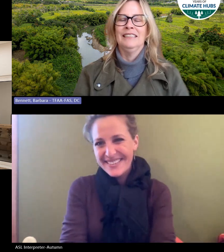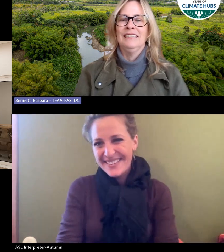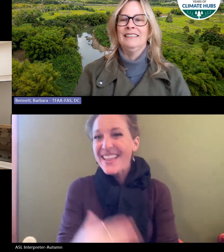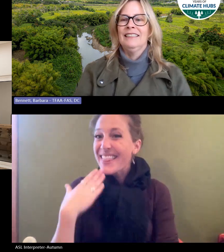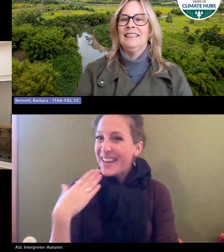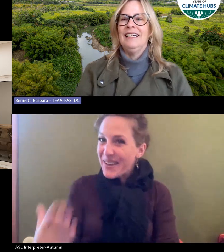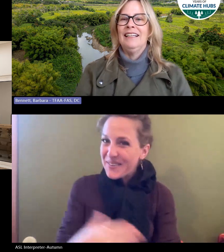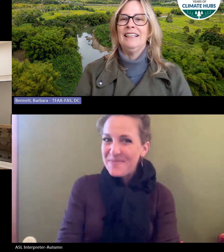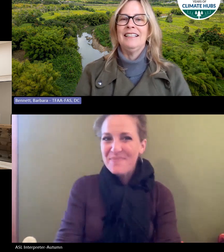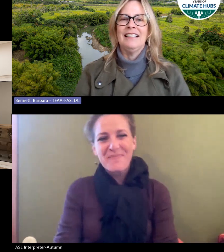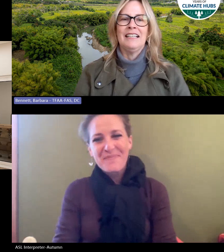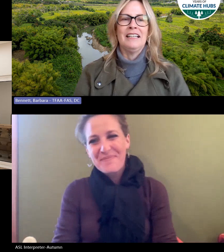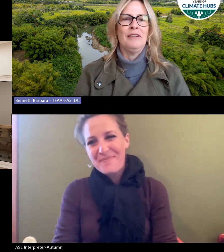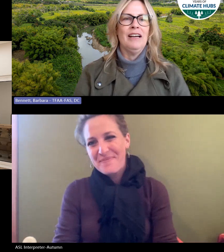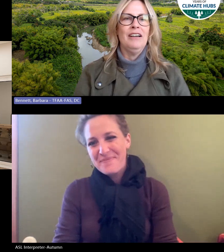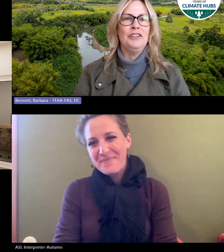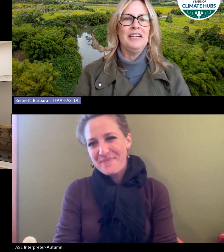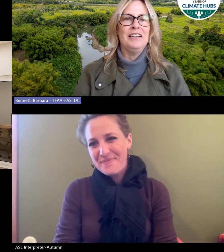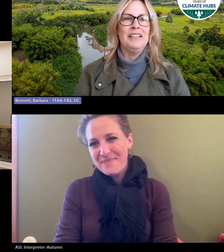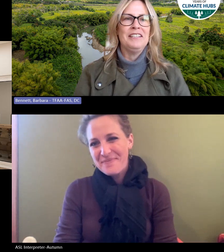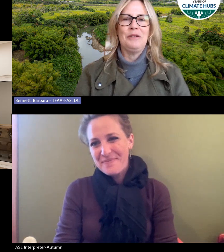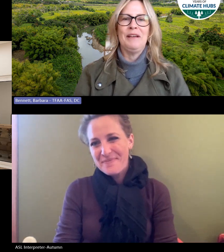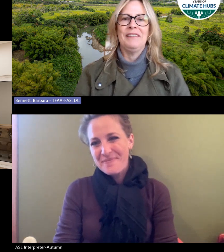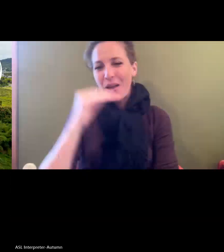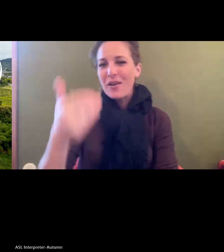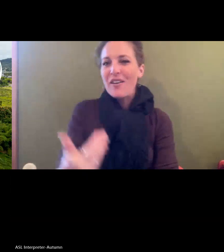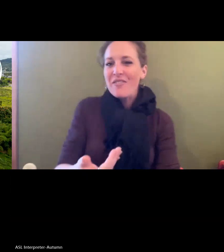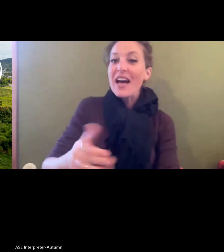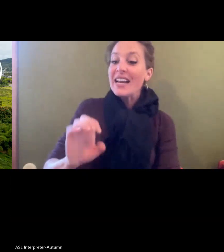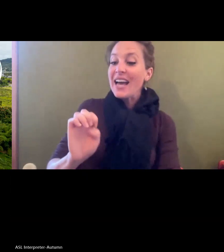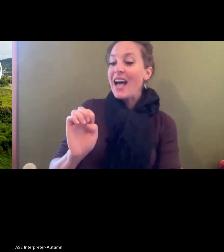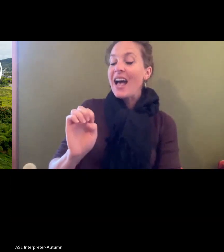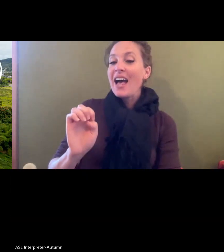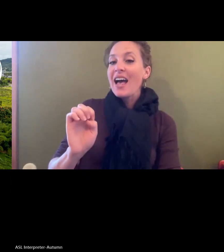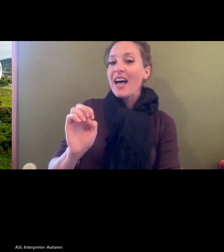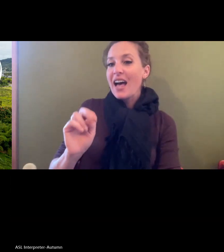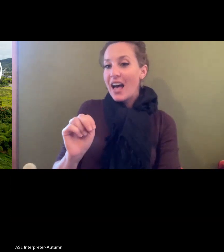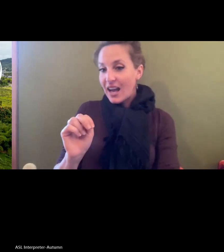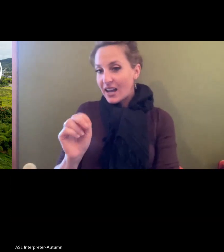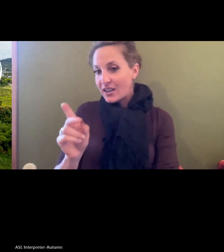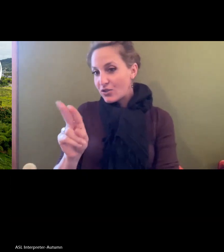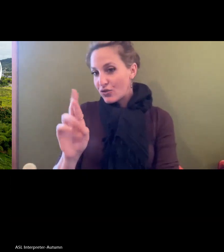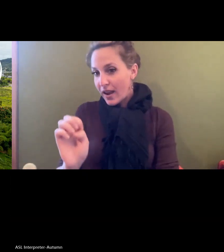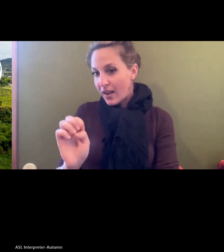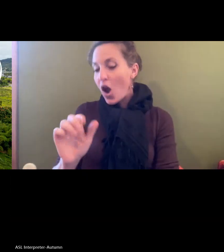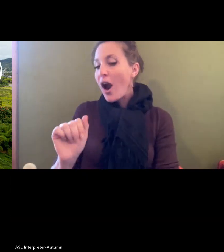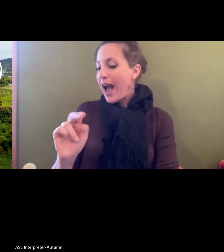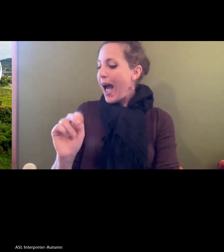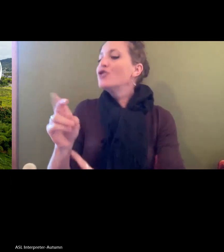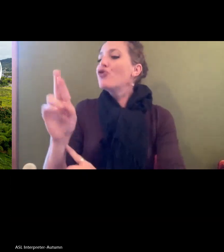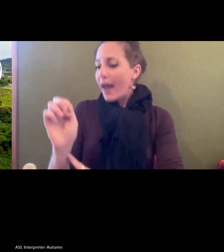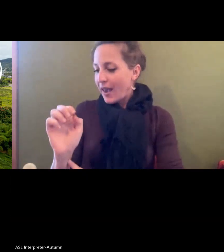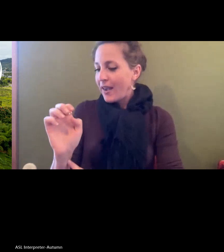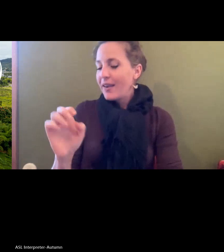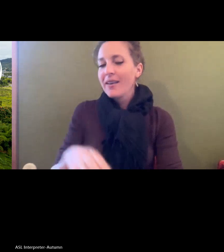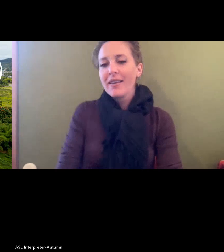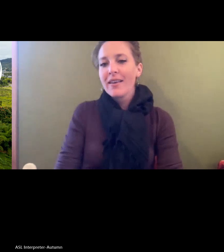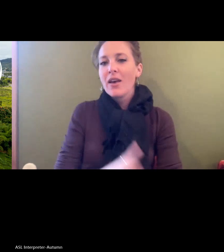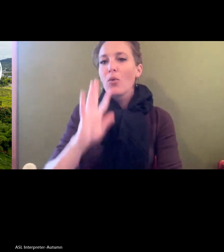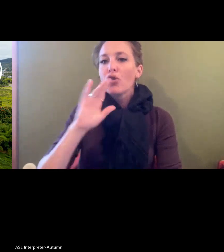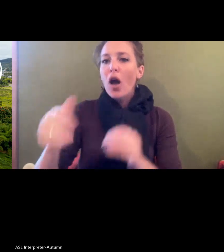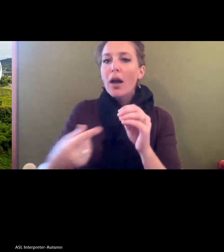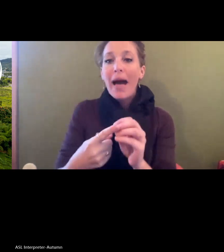you. And I'm going to invite Andre to join me in the on screen, and he and I are going to be talking about some International